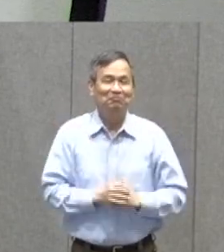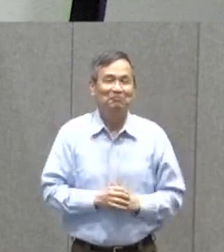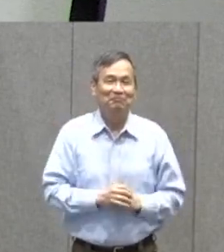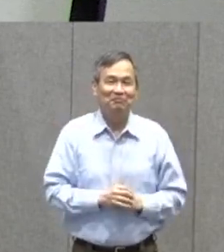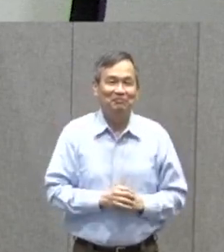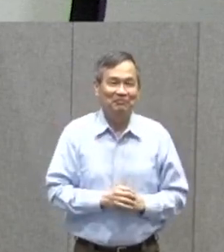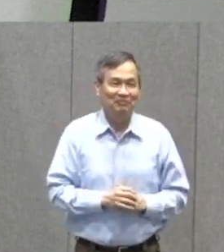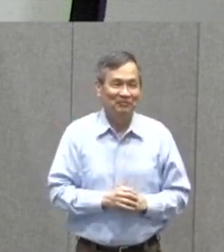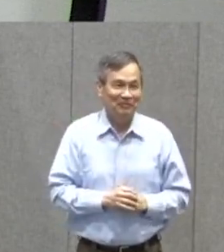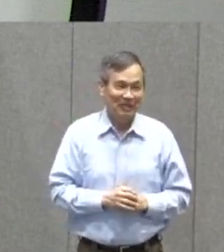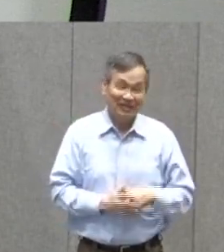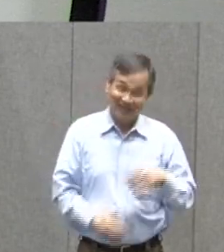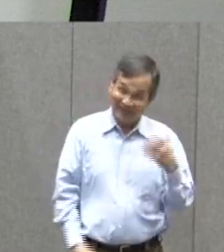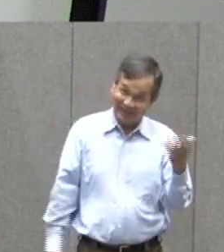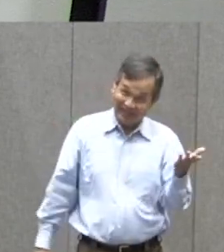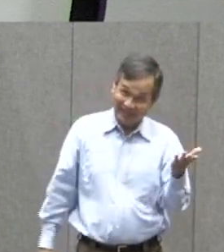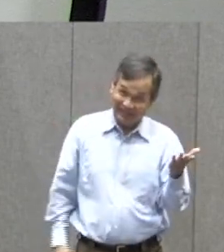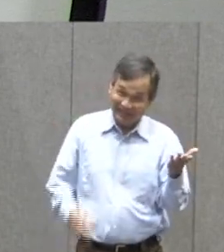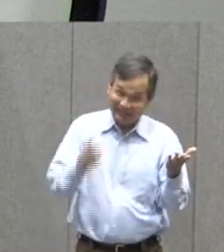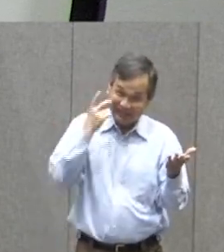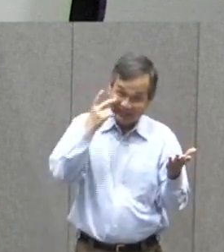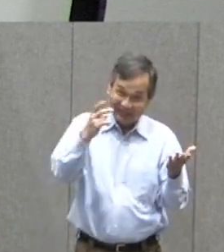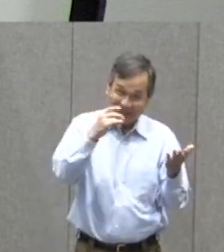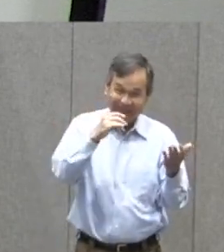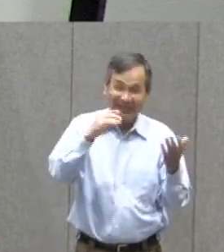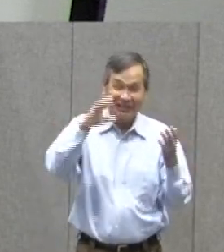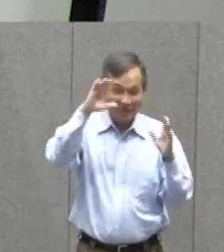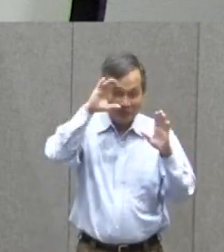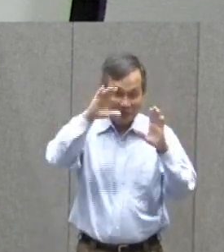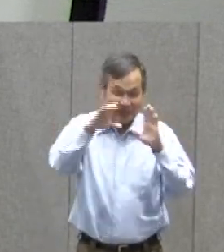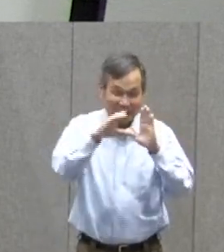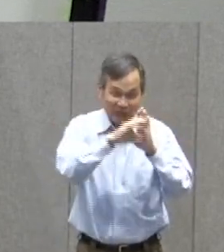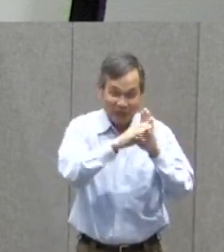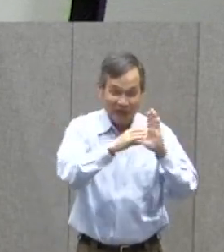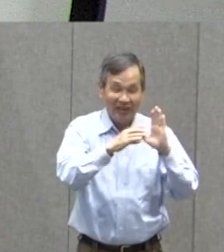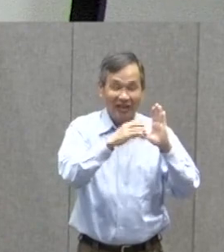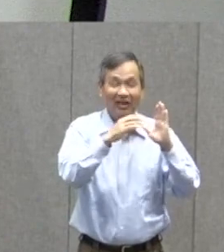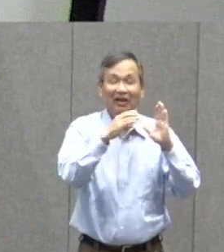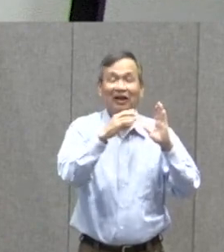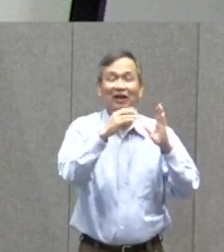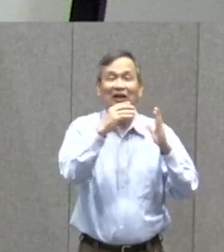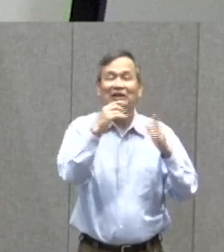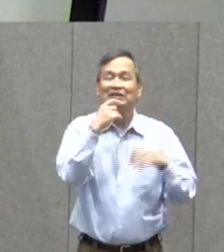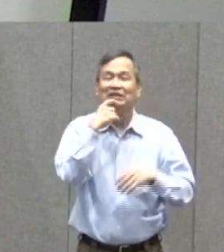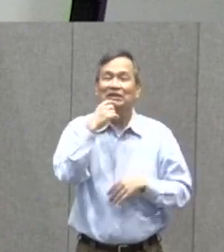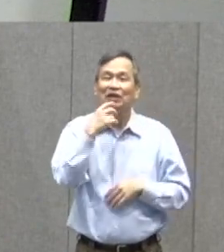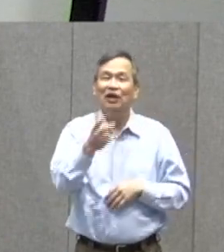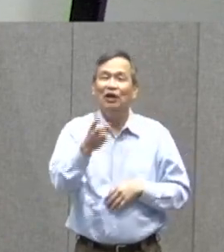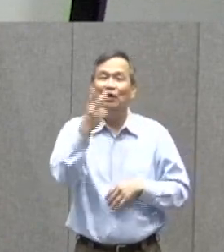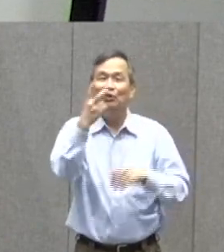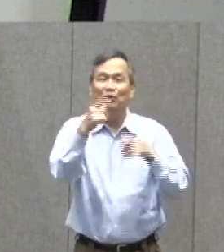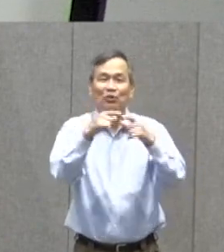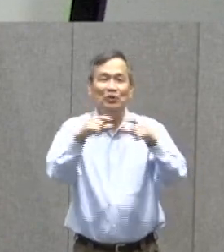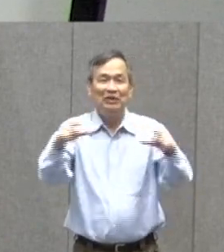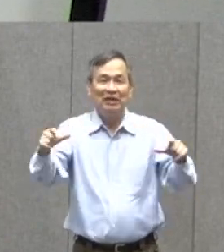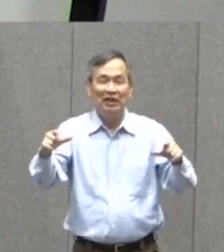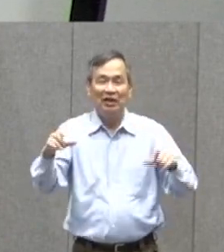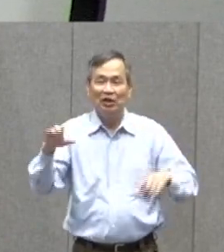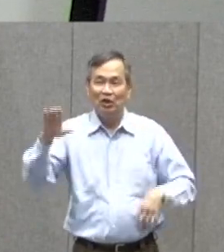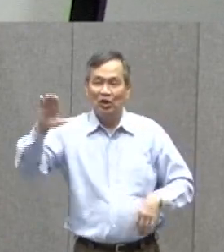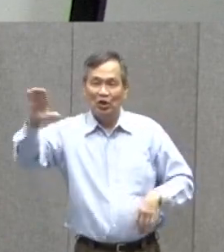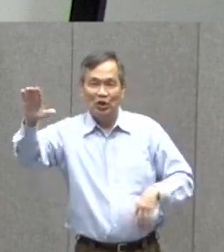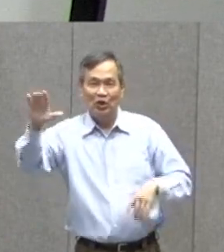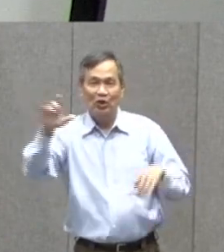Let's look at this image here. You can see she says in two languages. That's very important. You heard words in